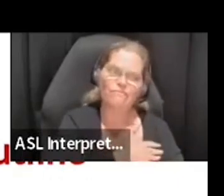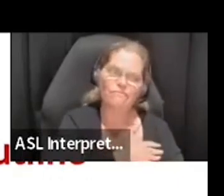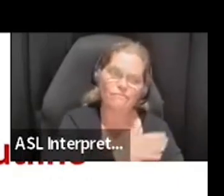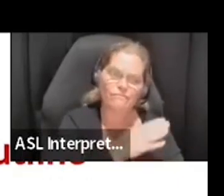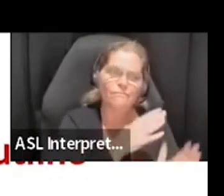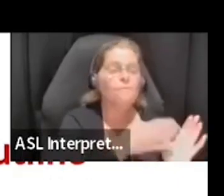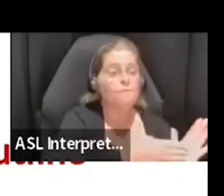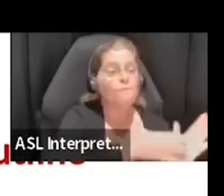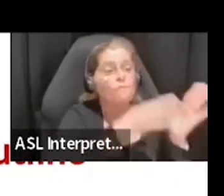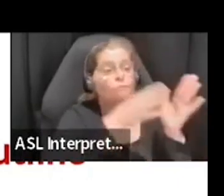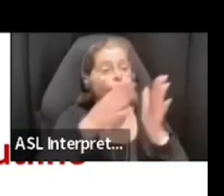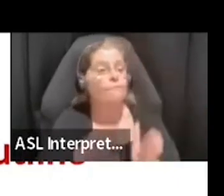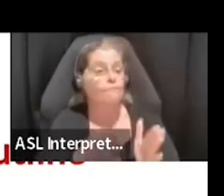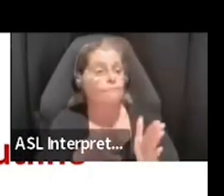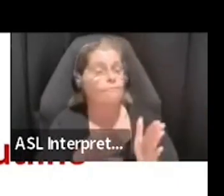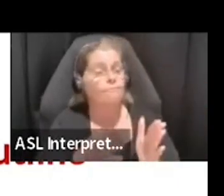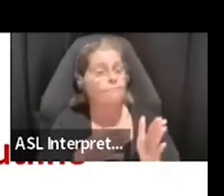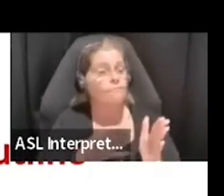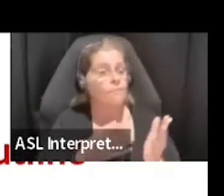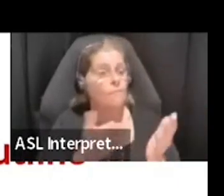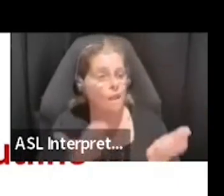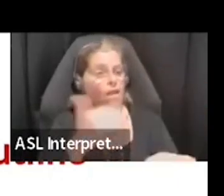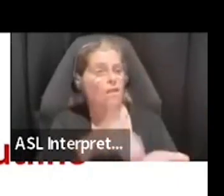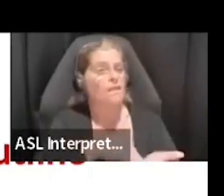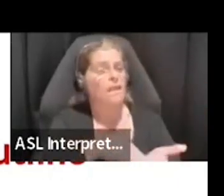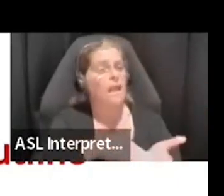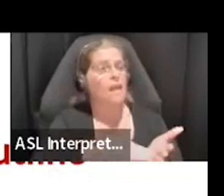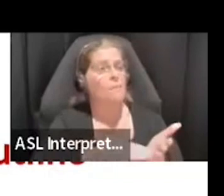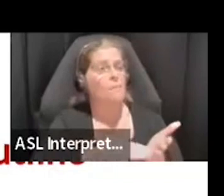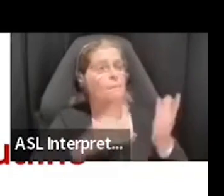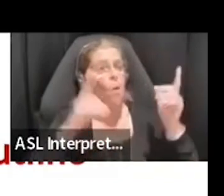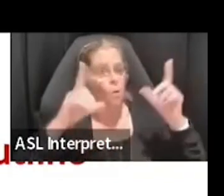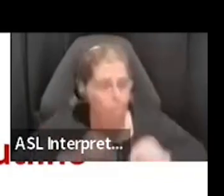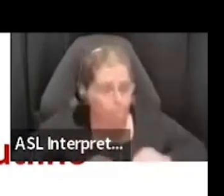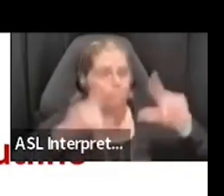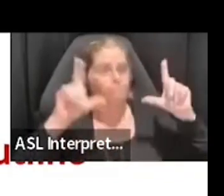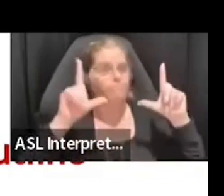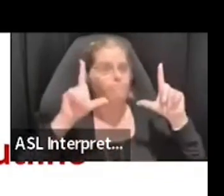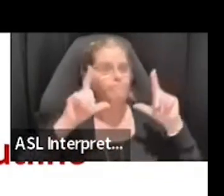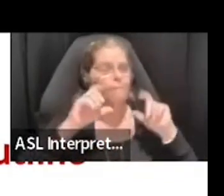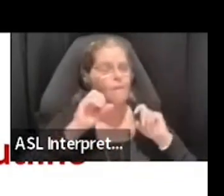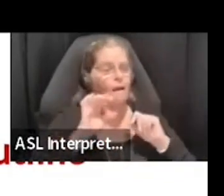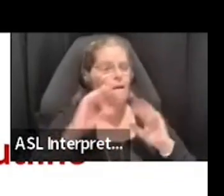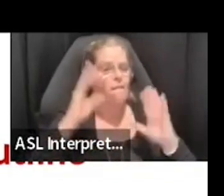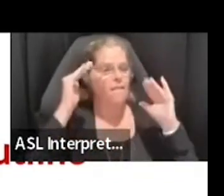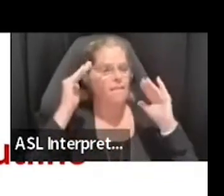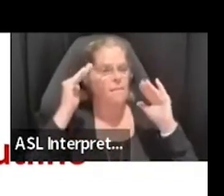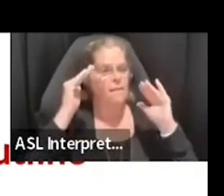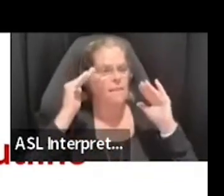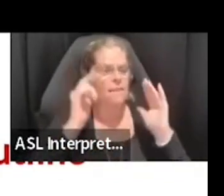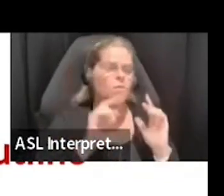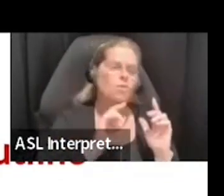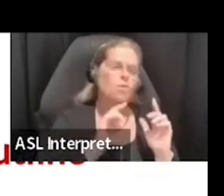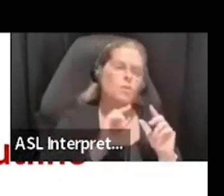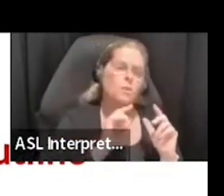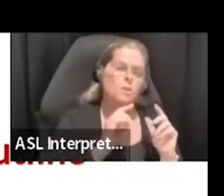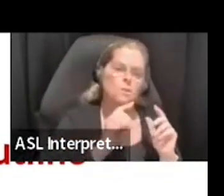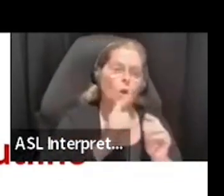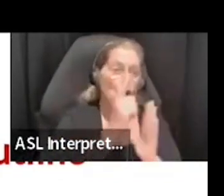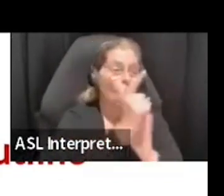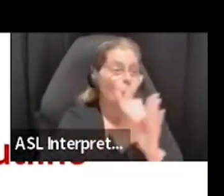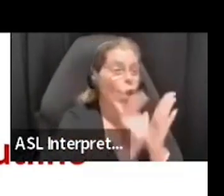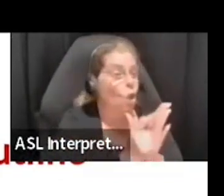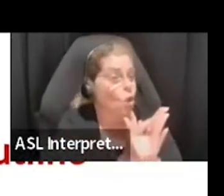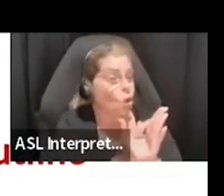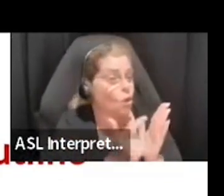then really did a sort of reset of expectations of both kind of uppercase and lowercase kind of expectations. What does the law say